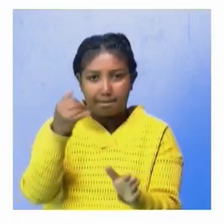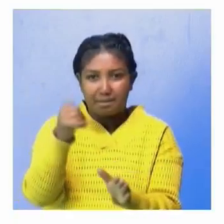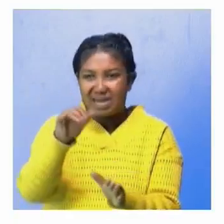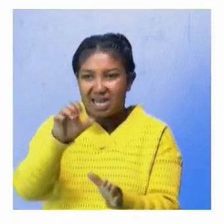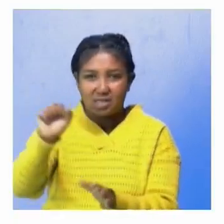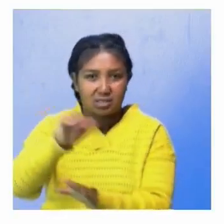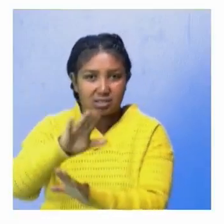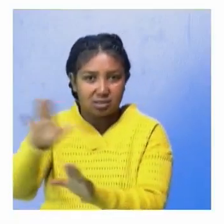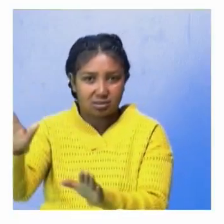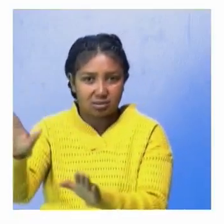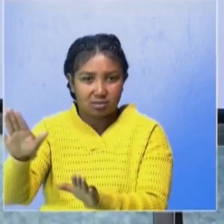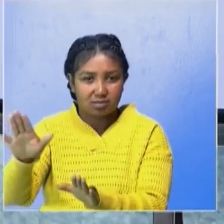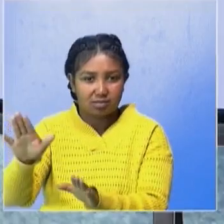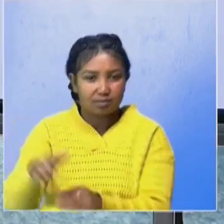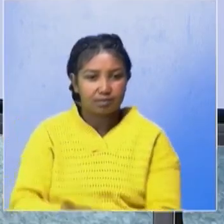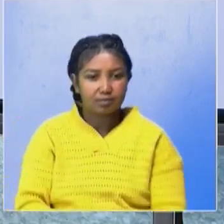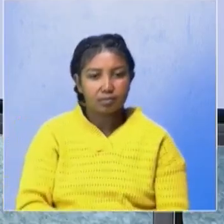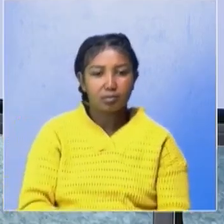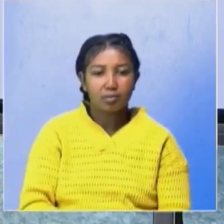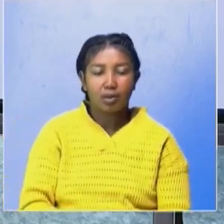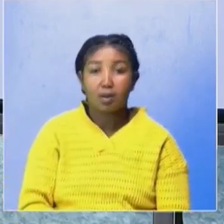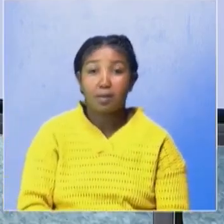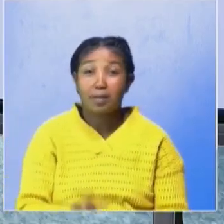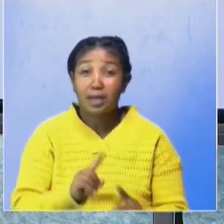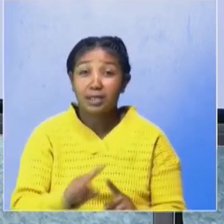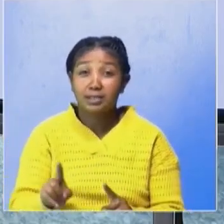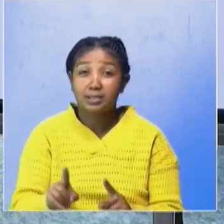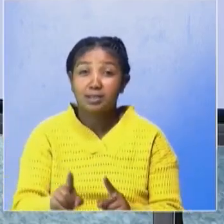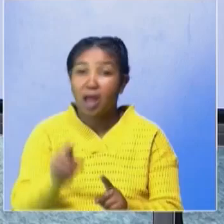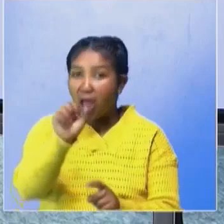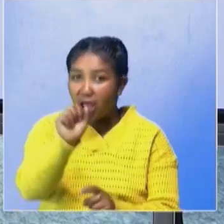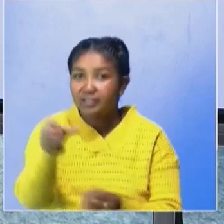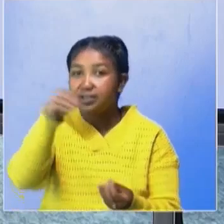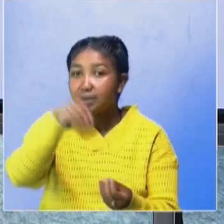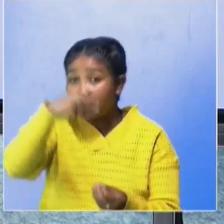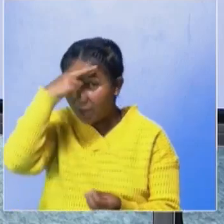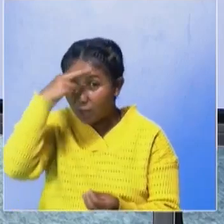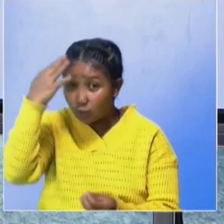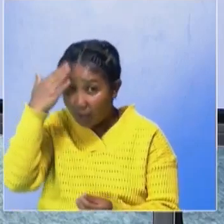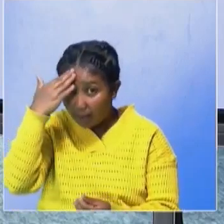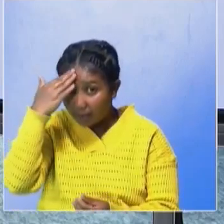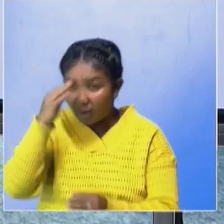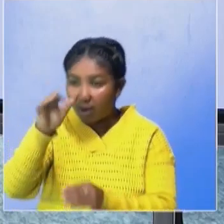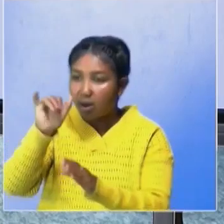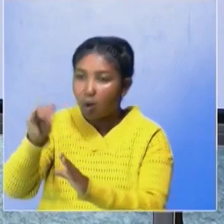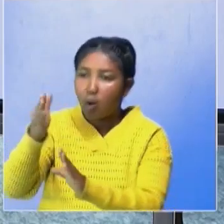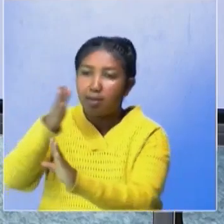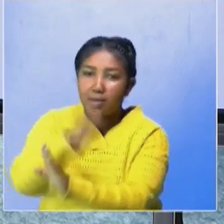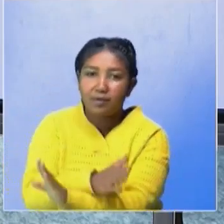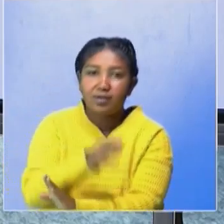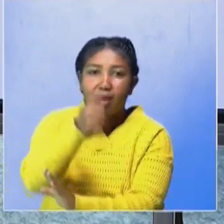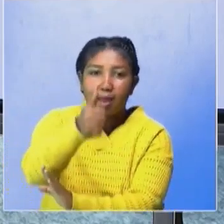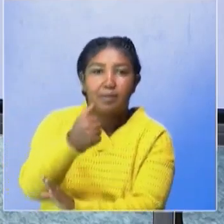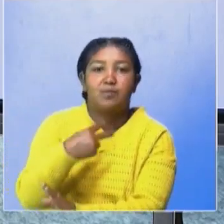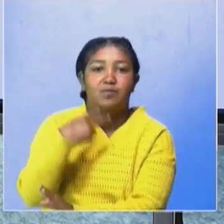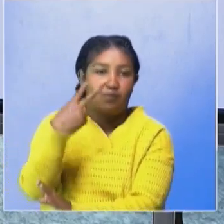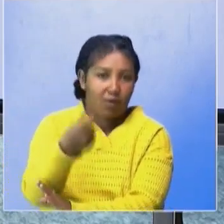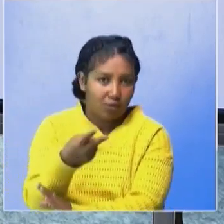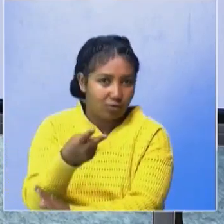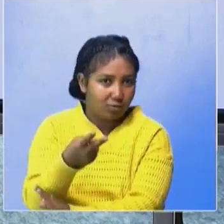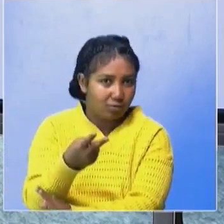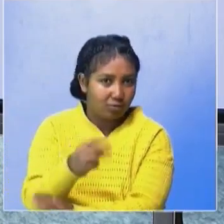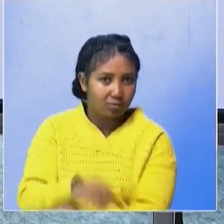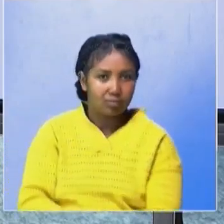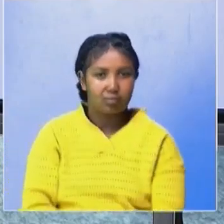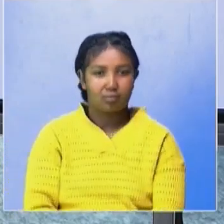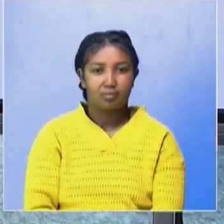This is ending with why, but it just are what? S. For example,